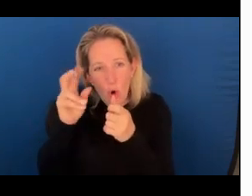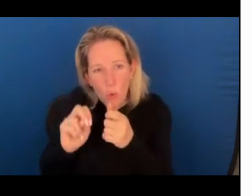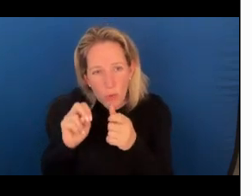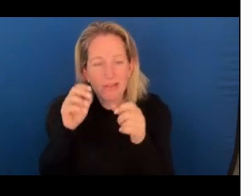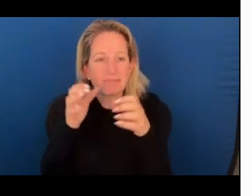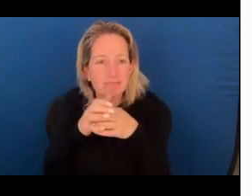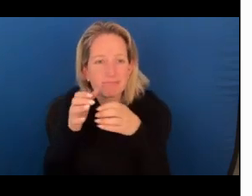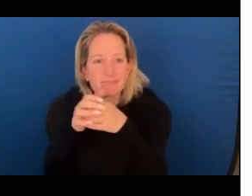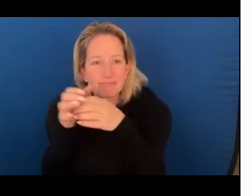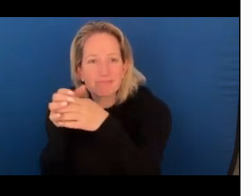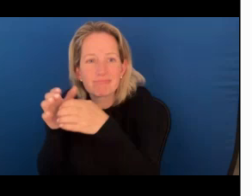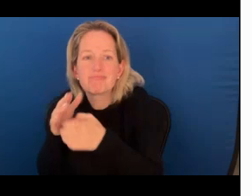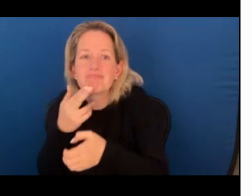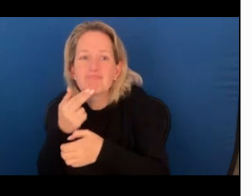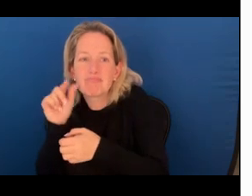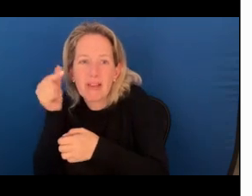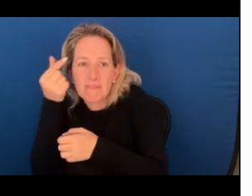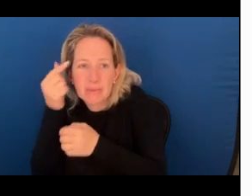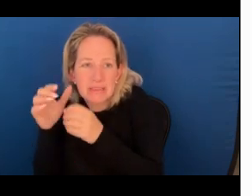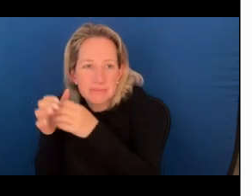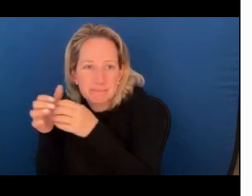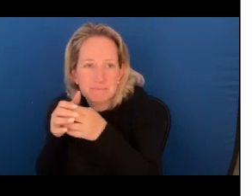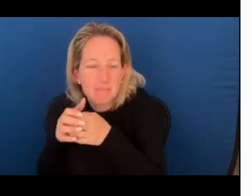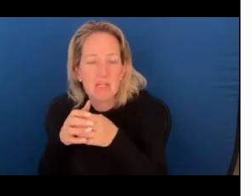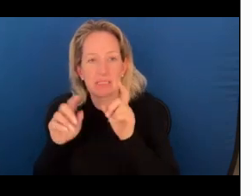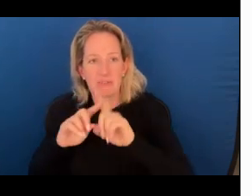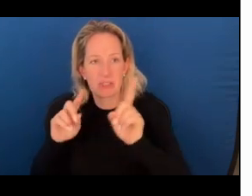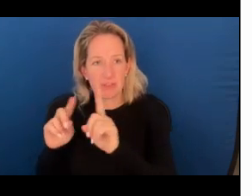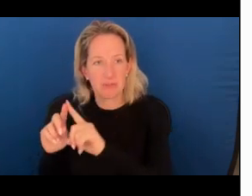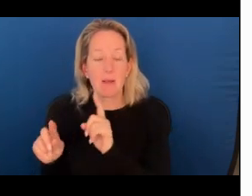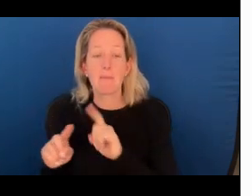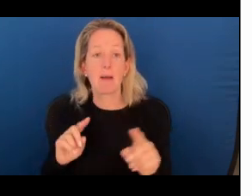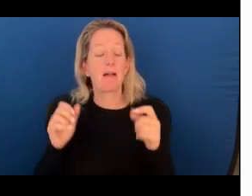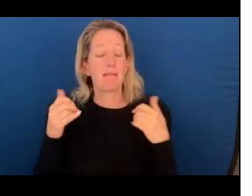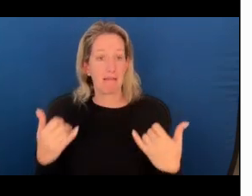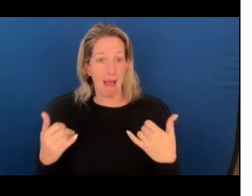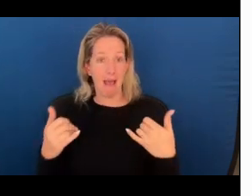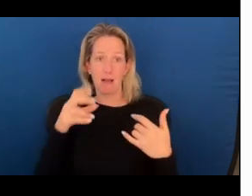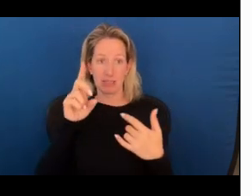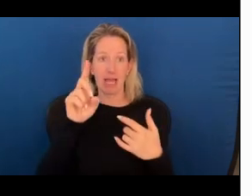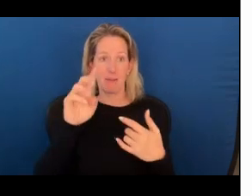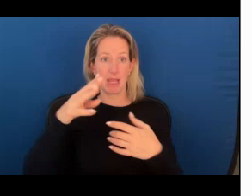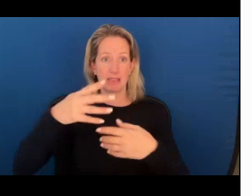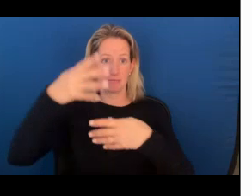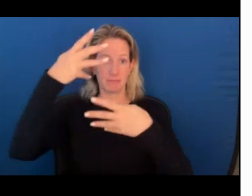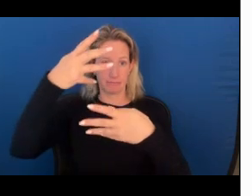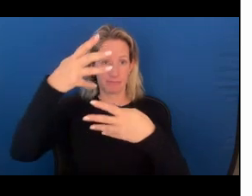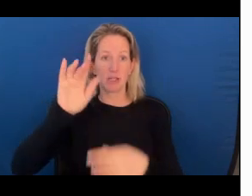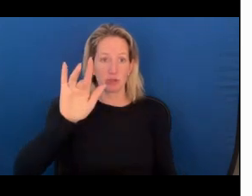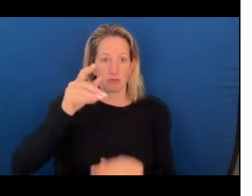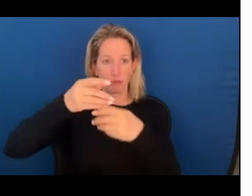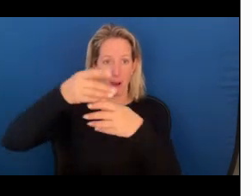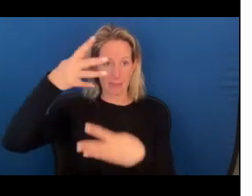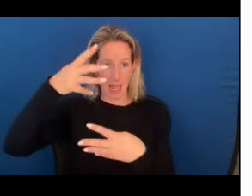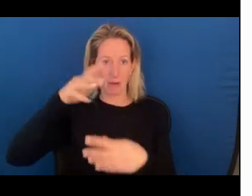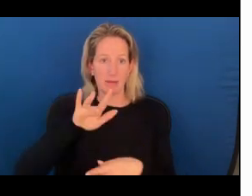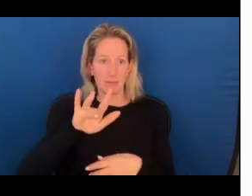it easier where they can just do a drop down, pick their area, and then get the information that they need. So that's the first part of this project. And so